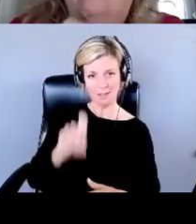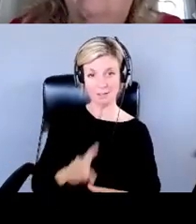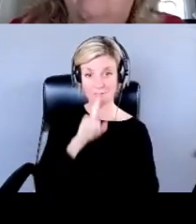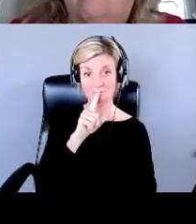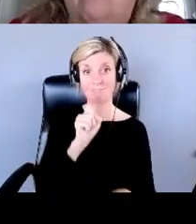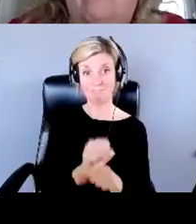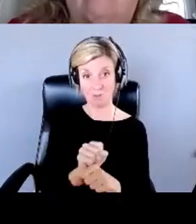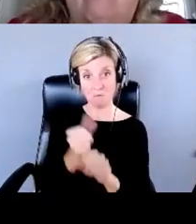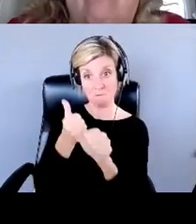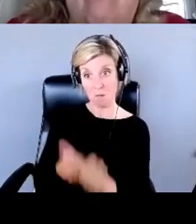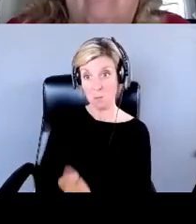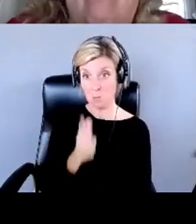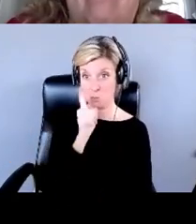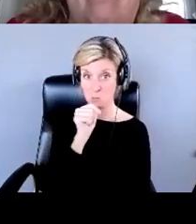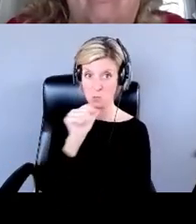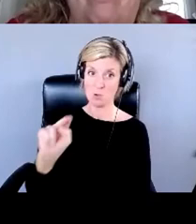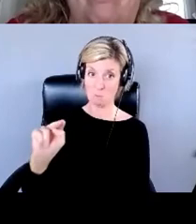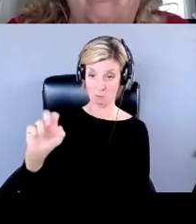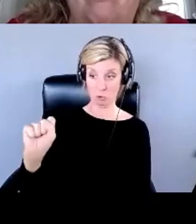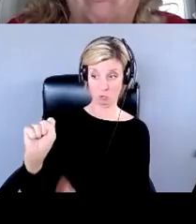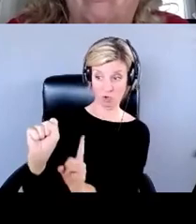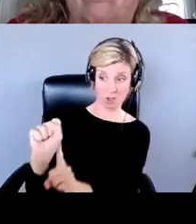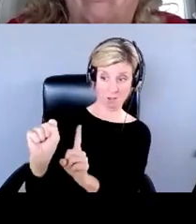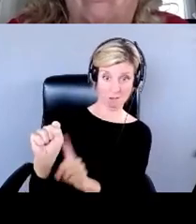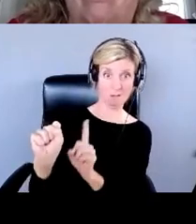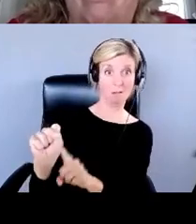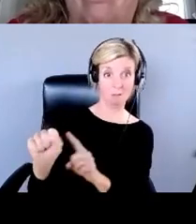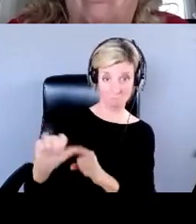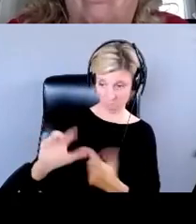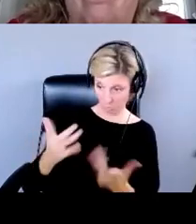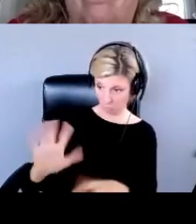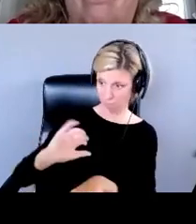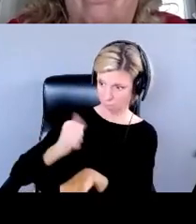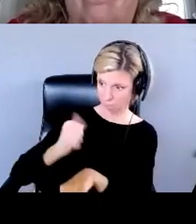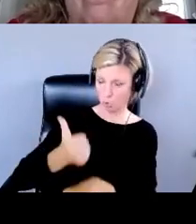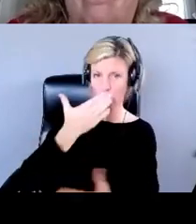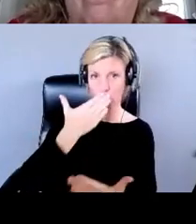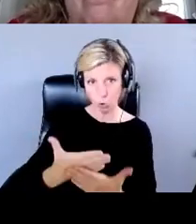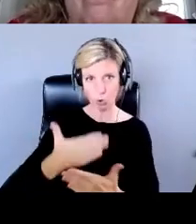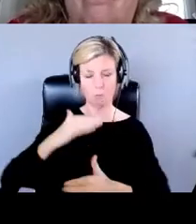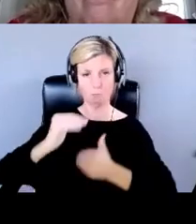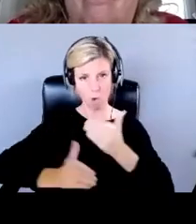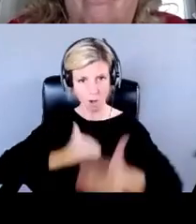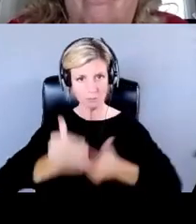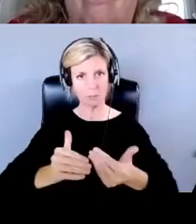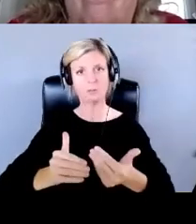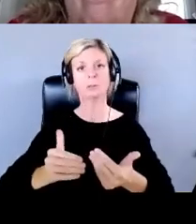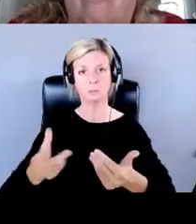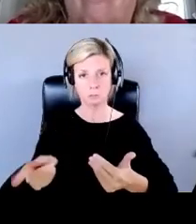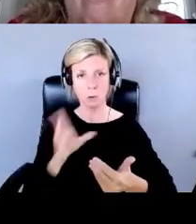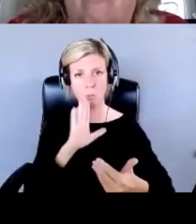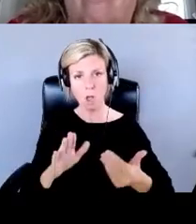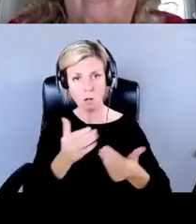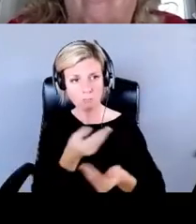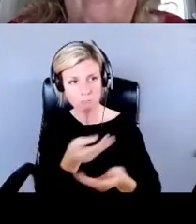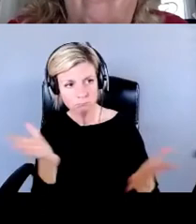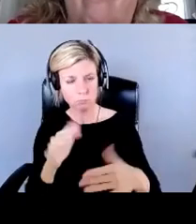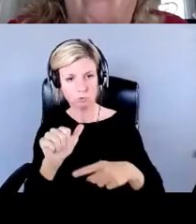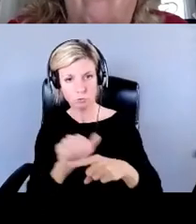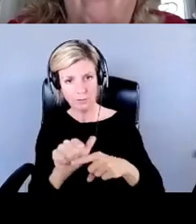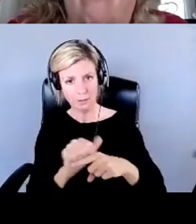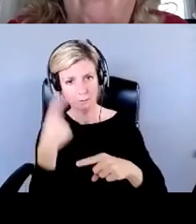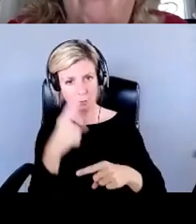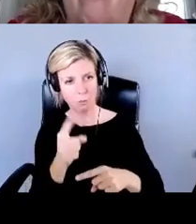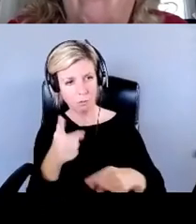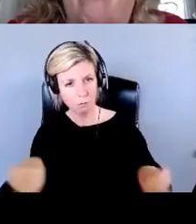that actually have a process in place that can train lawyers and mediators to understand